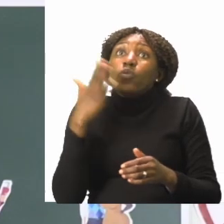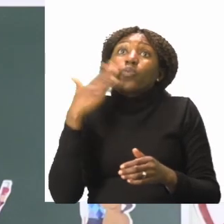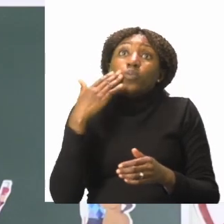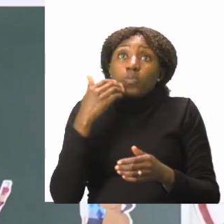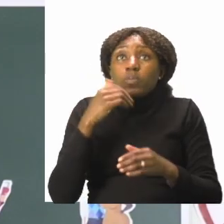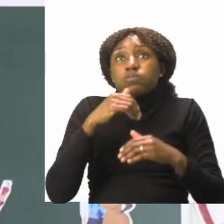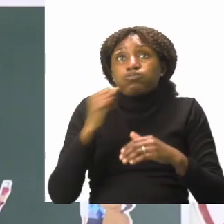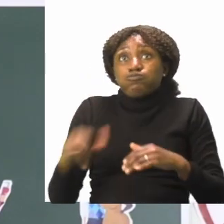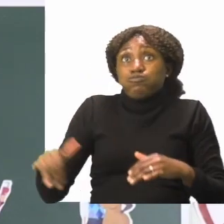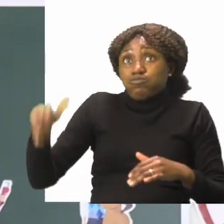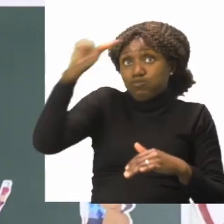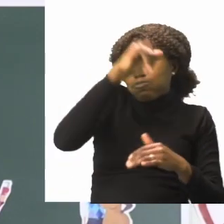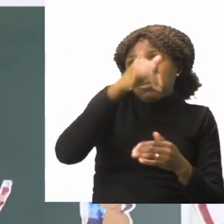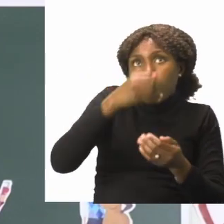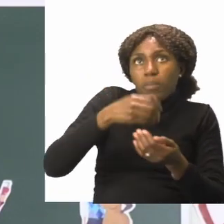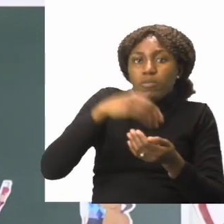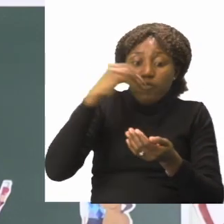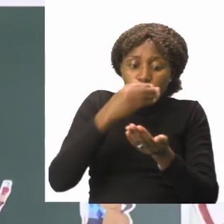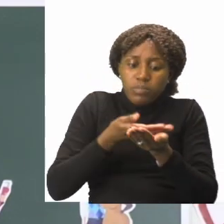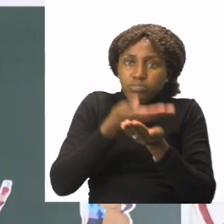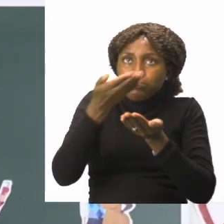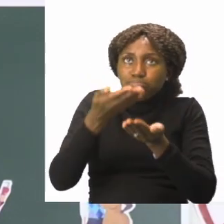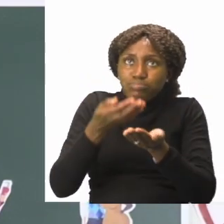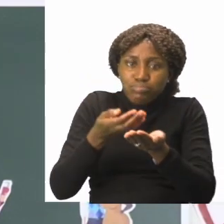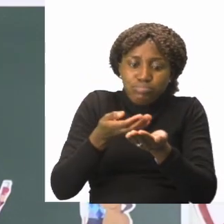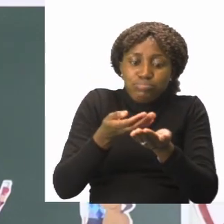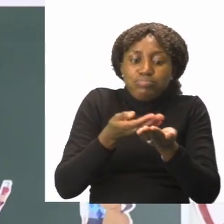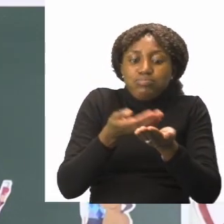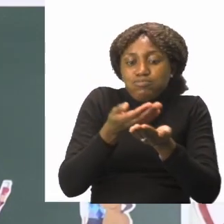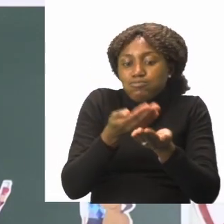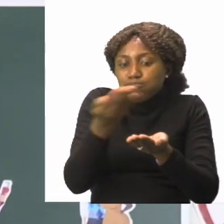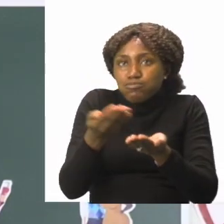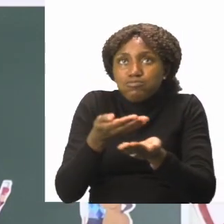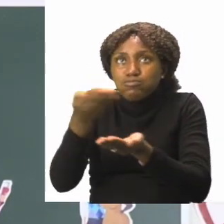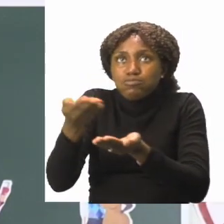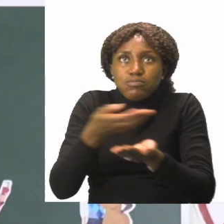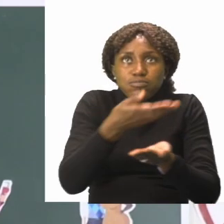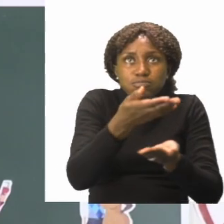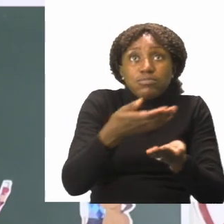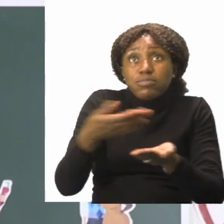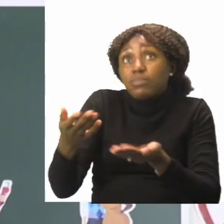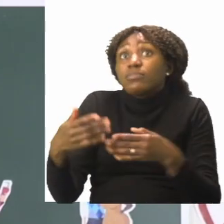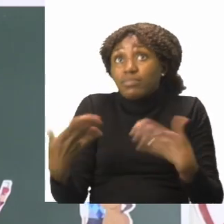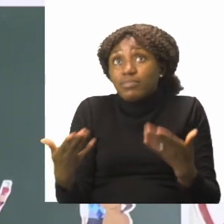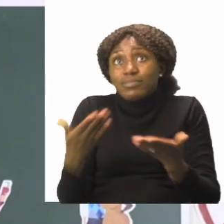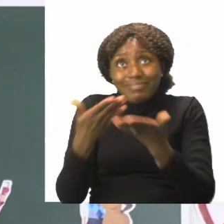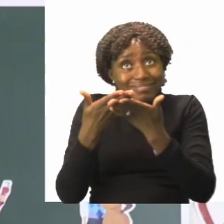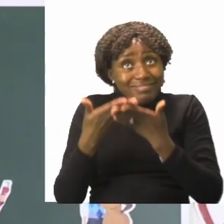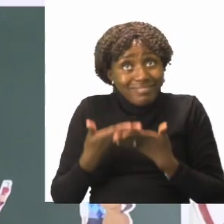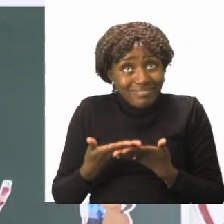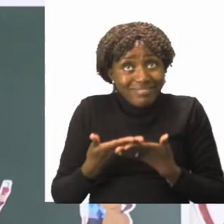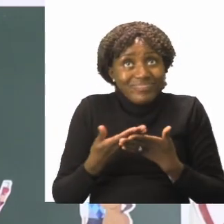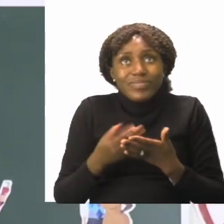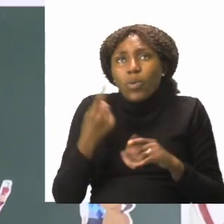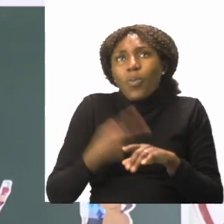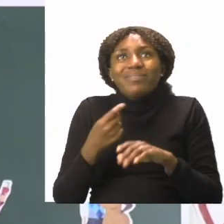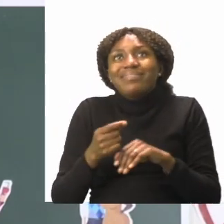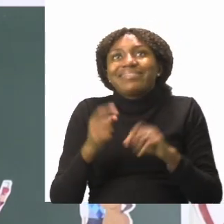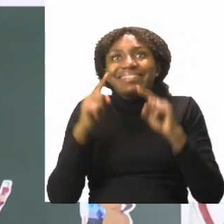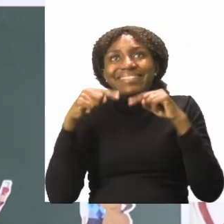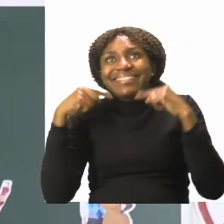the plane. They're the ones that we go to when we need any help, and they're always smiling and very, very